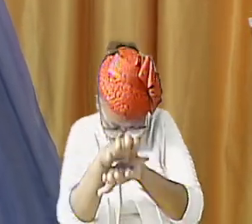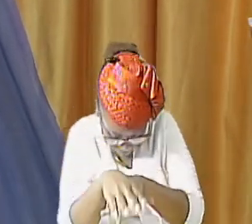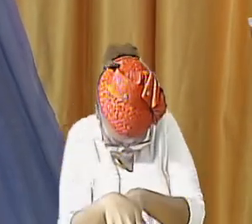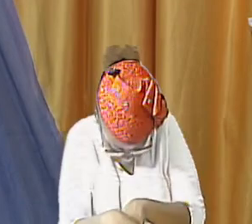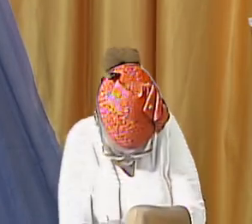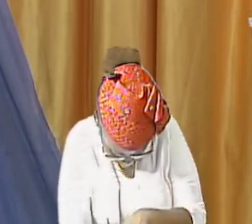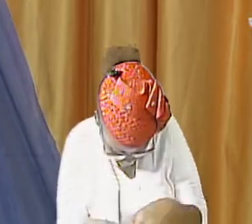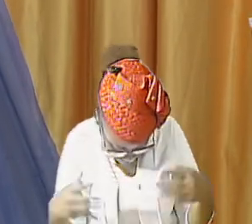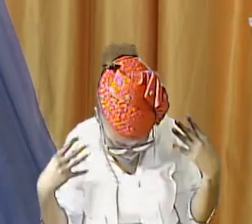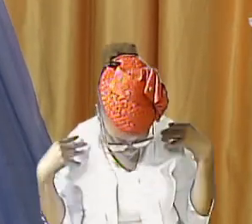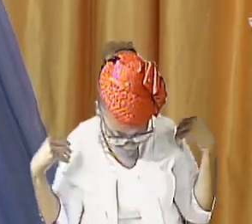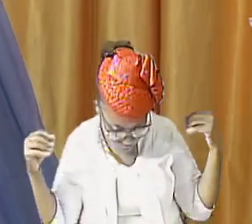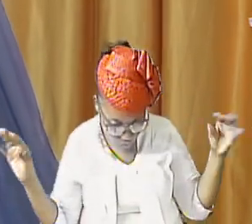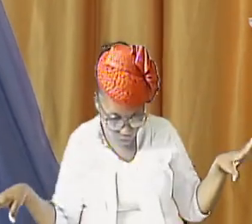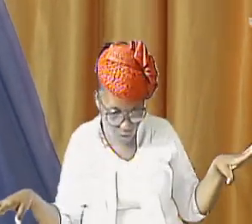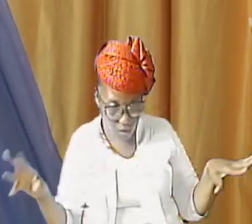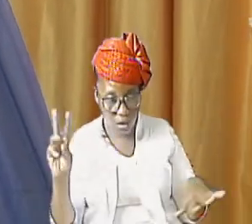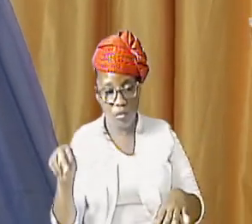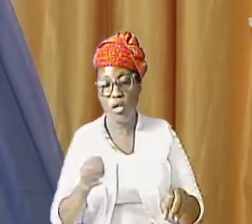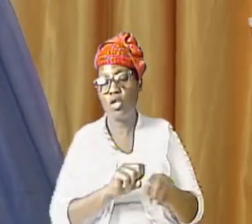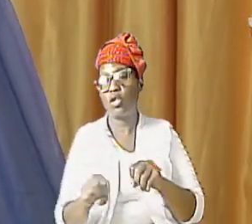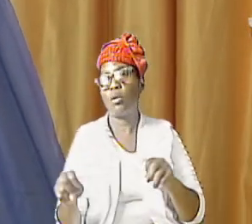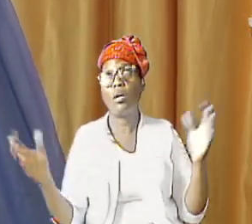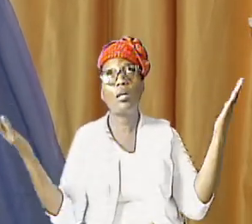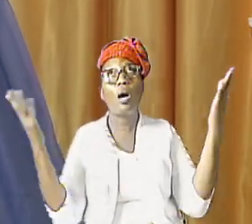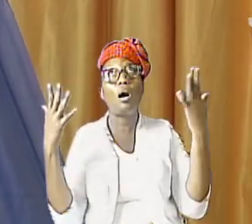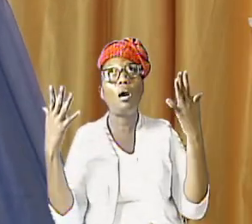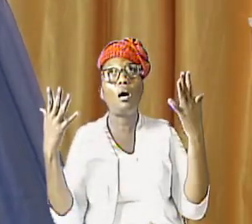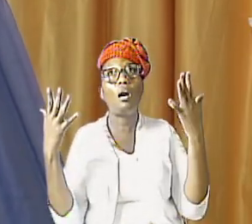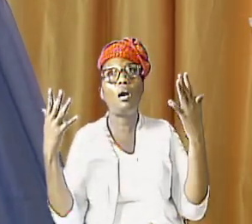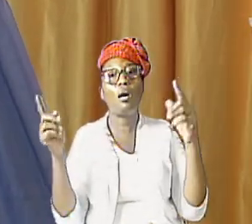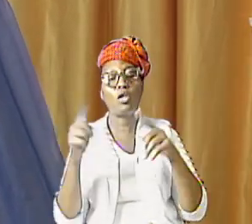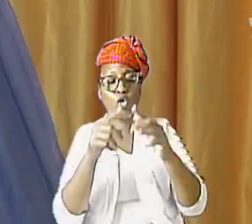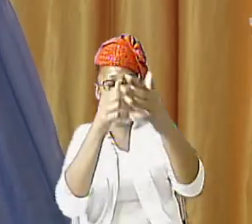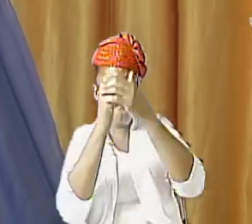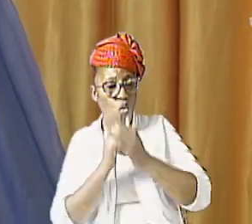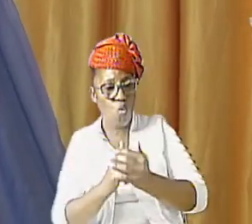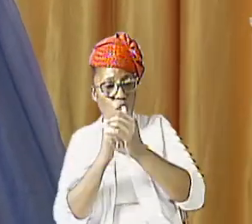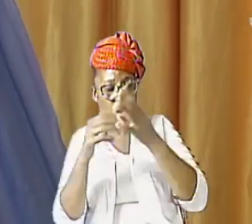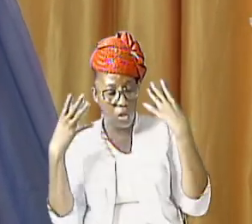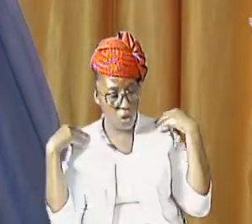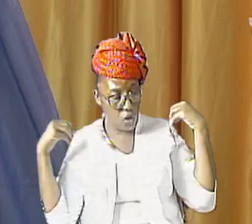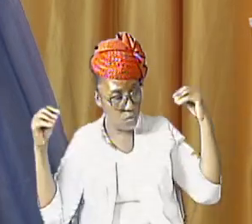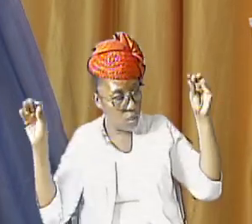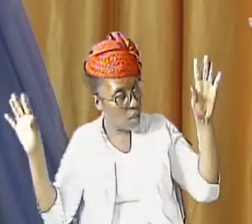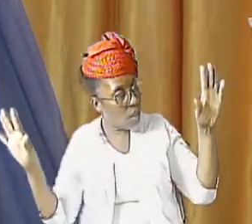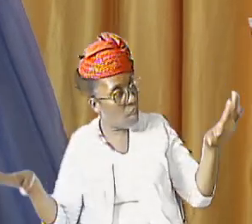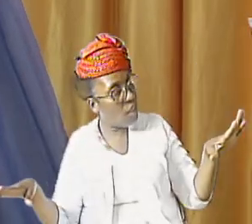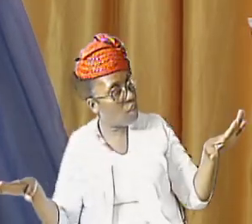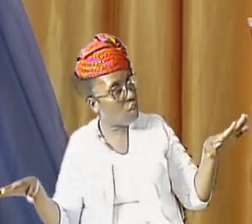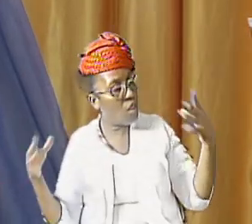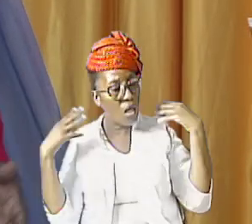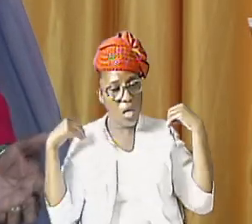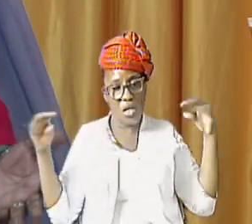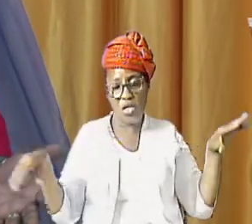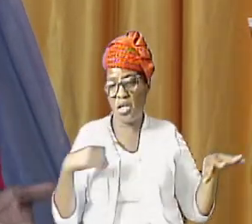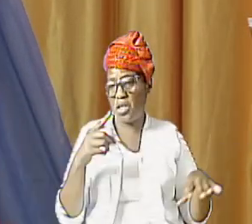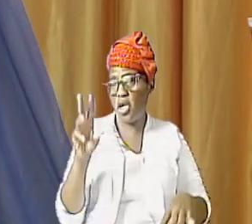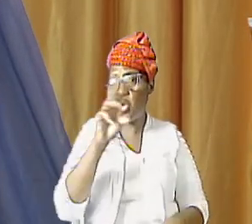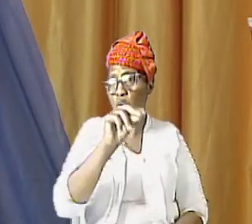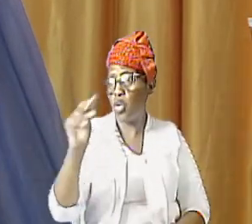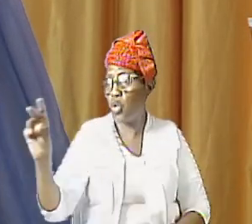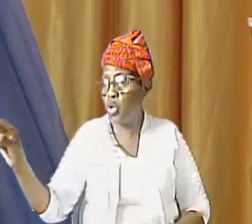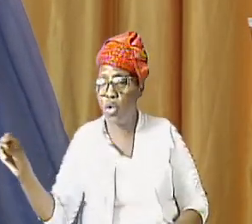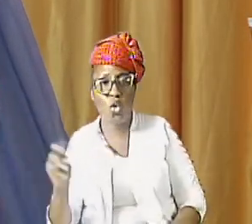to the angel, I imagine, being in so much awe, to worship the angel. And the angel said,